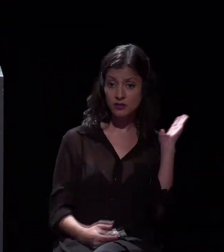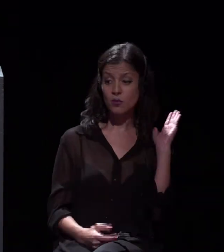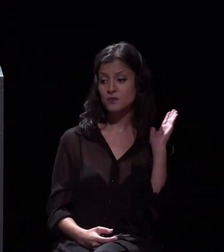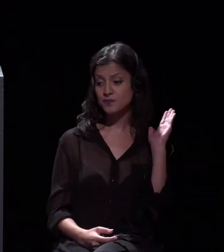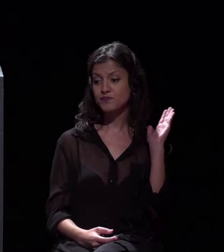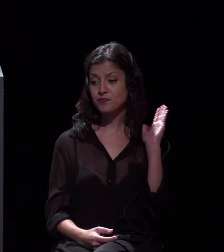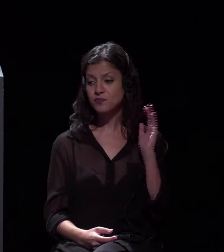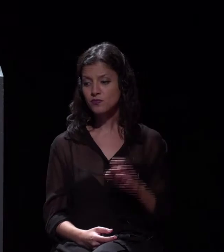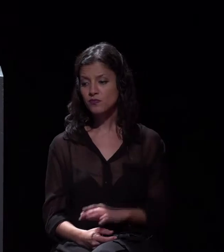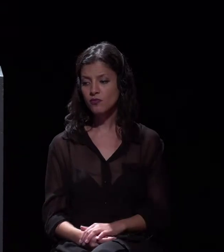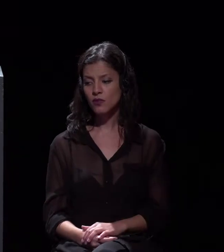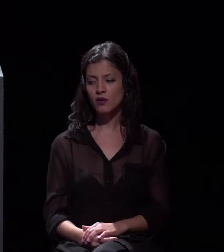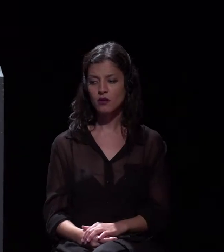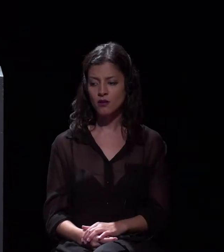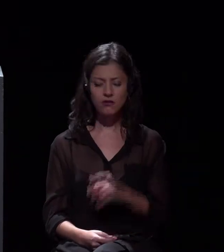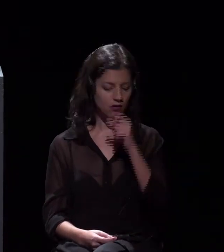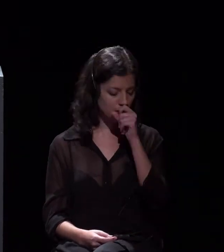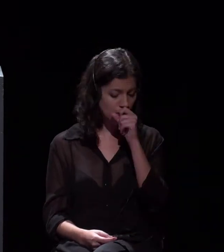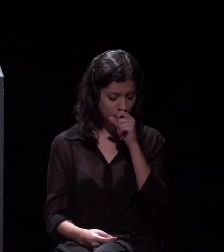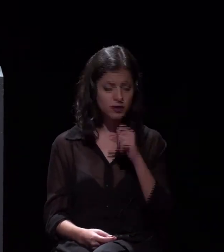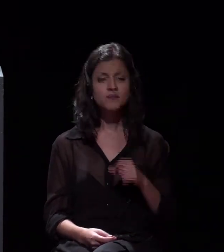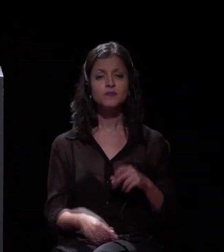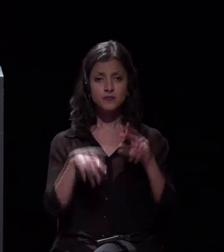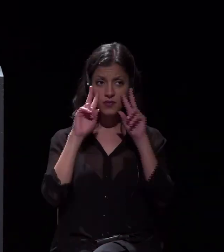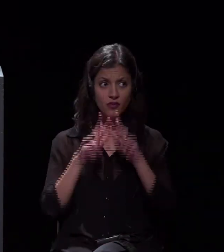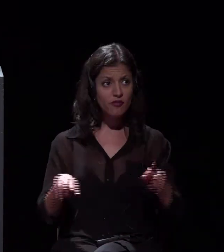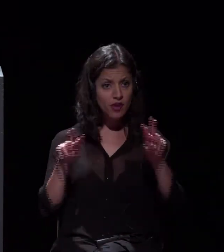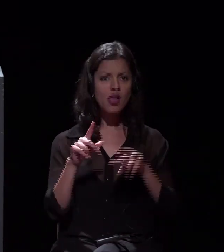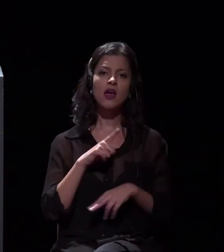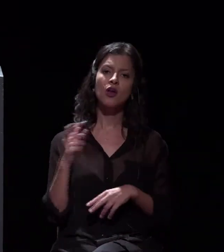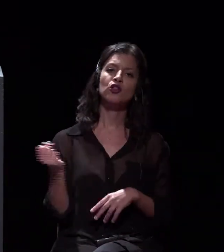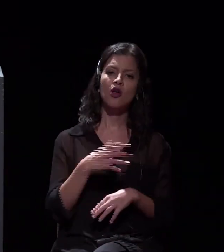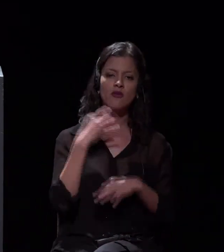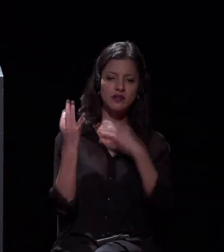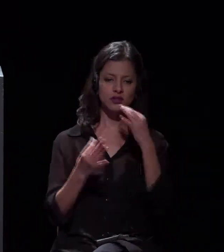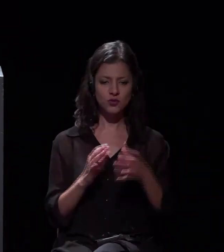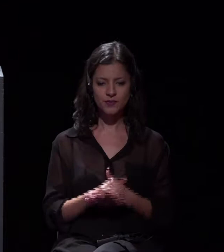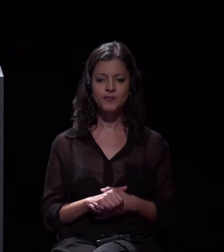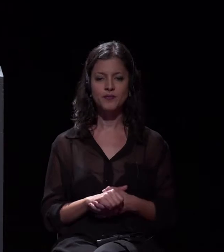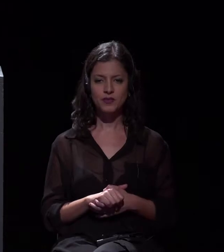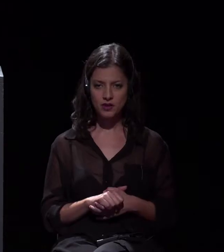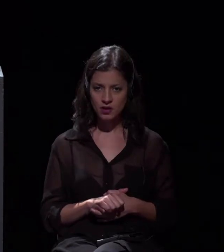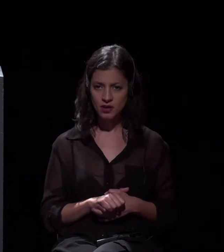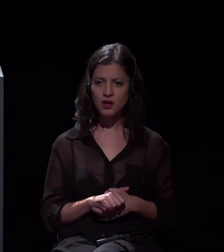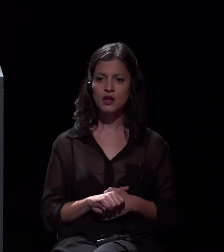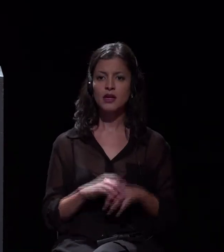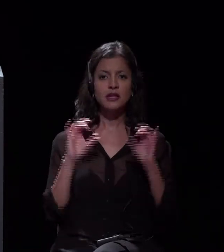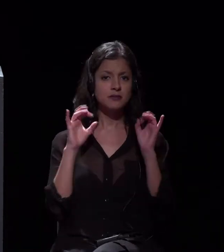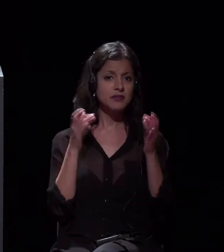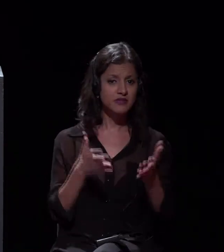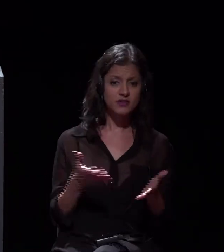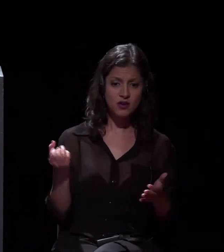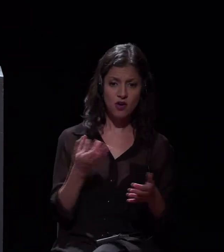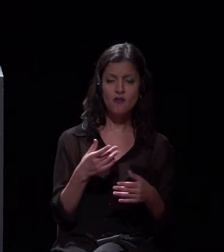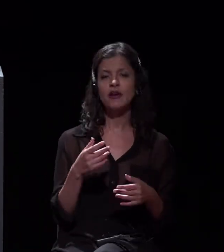generate other readings that revisit other specificities that include this incorporation of the vocabulary of the popular,